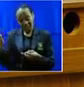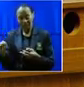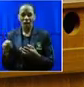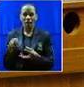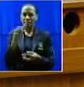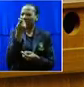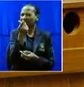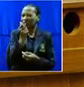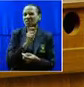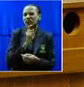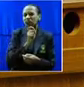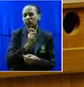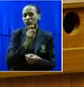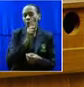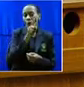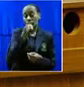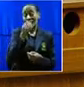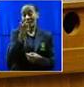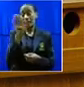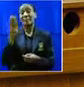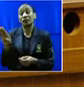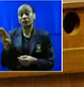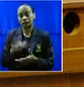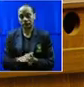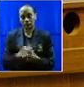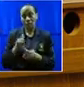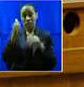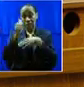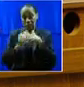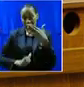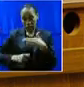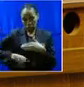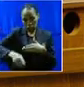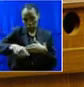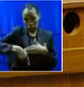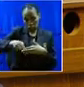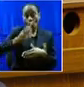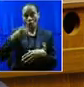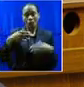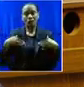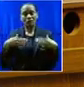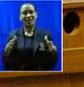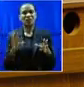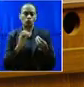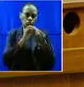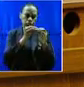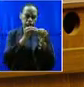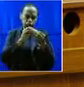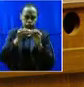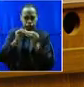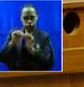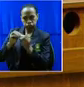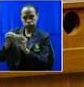1.3 billion. Within the next 6 months, we will embark on the modernization and